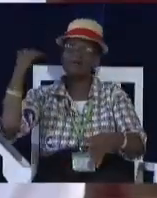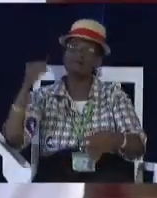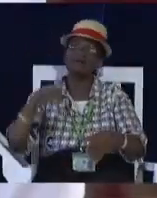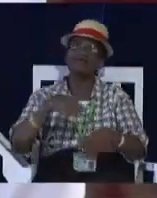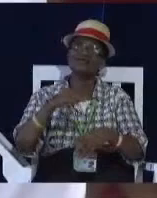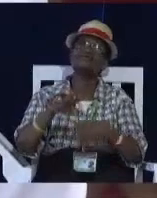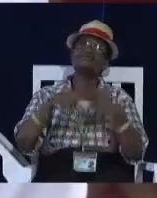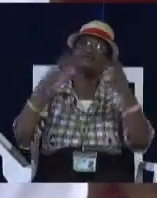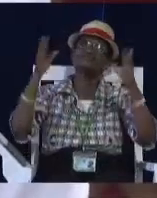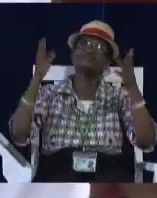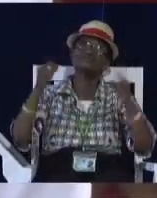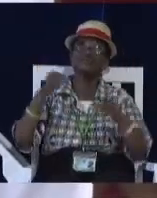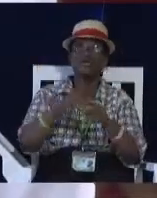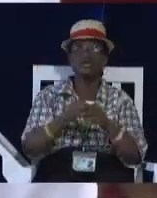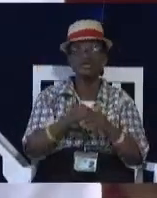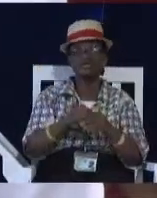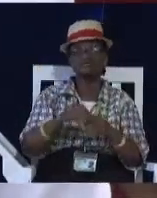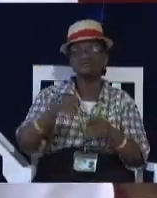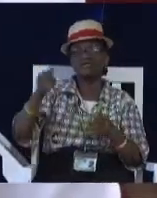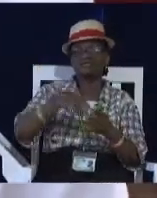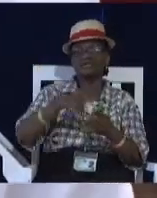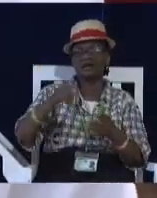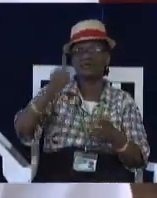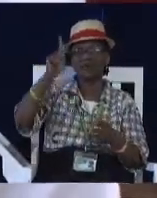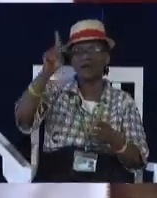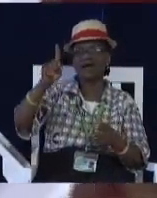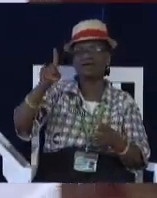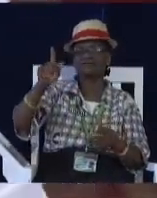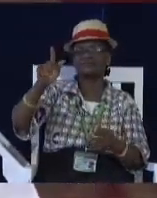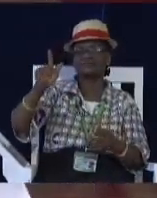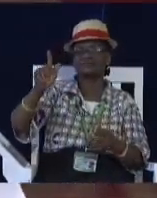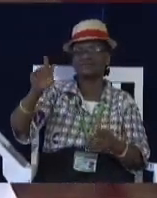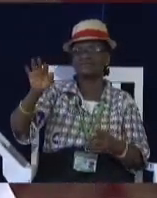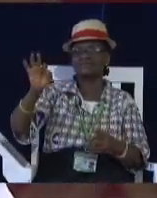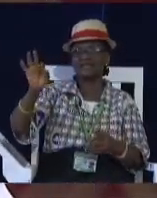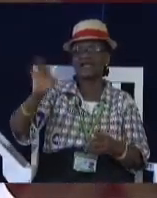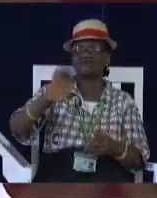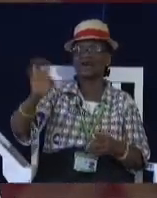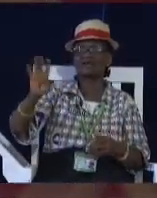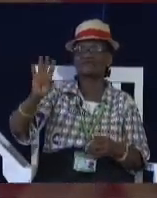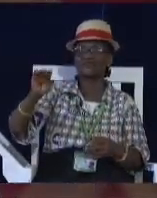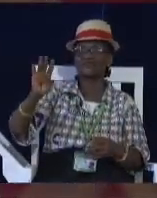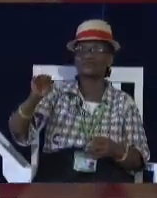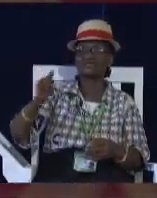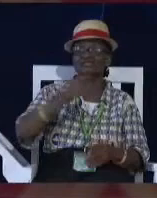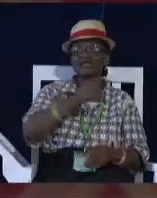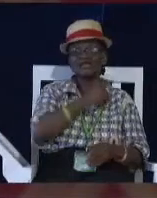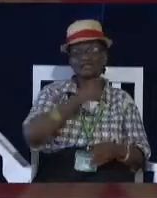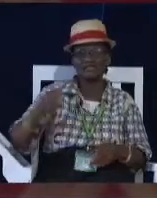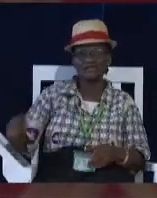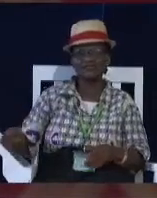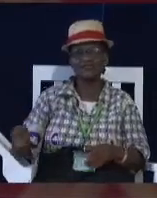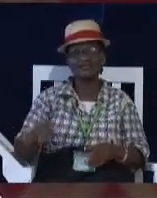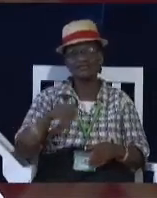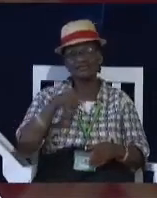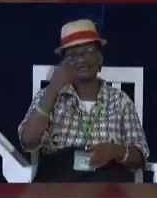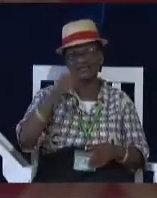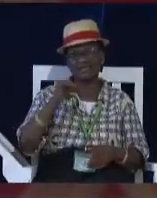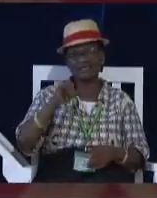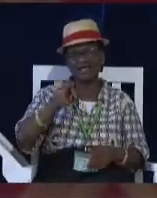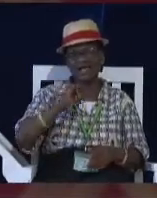In Psalm 139 verse 14, Psalm 139 verse 14, David said, I